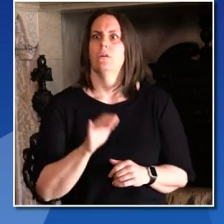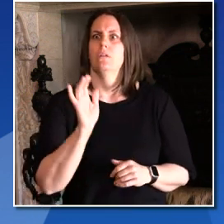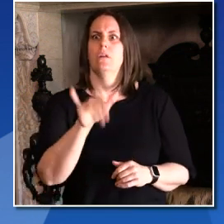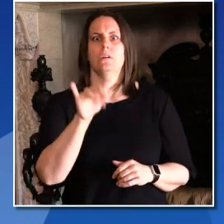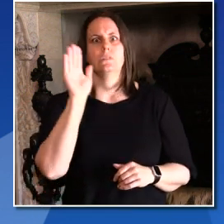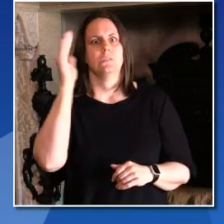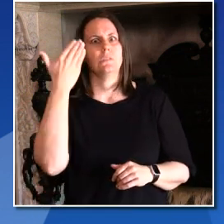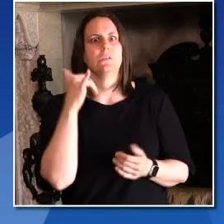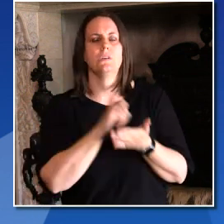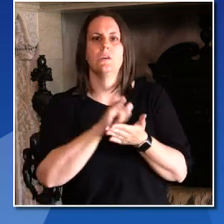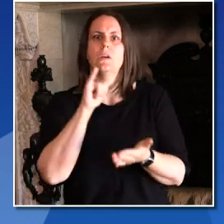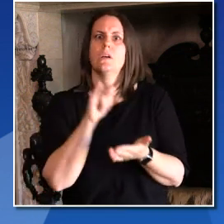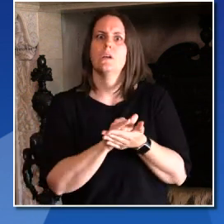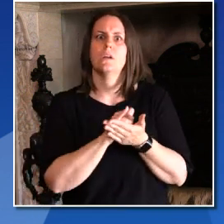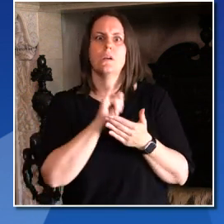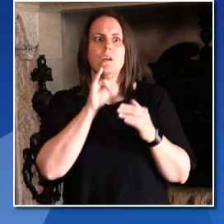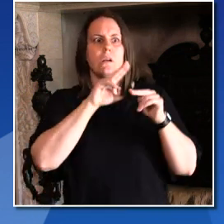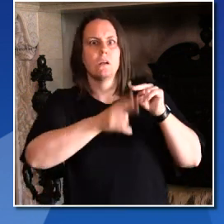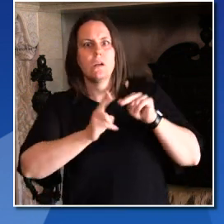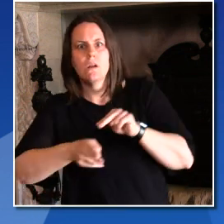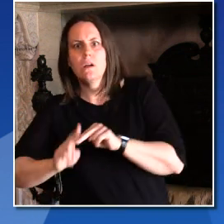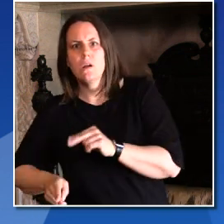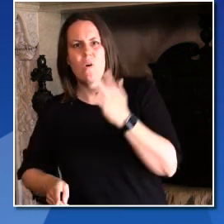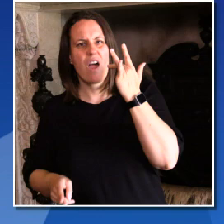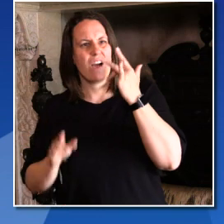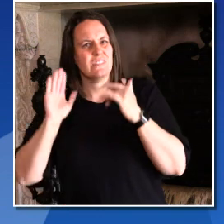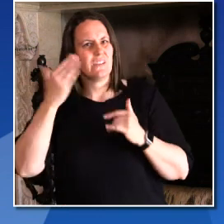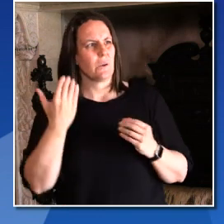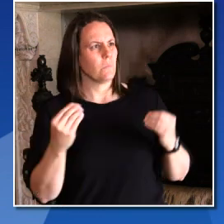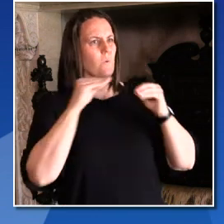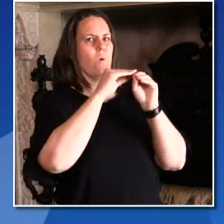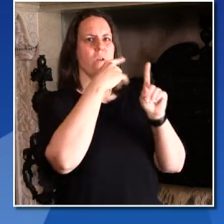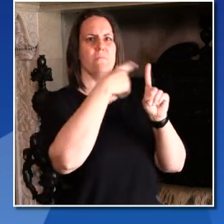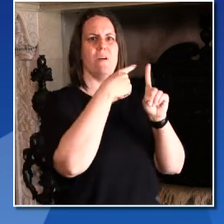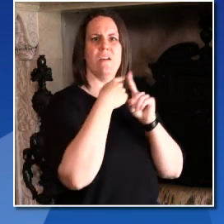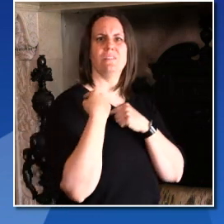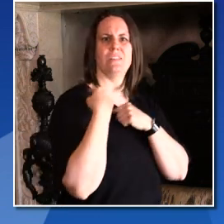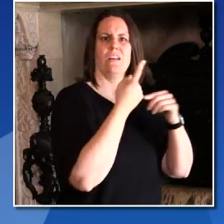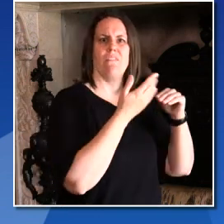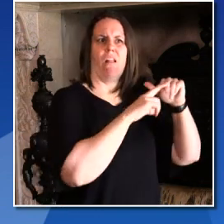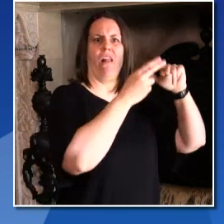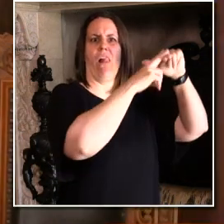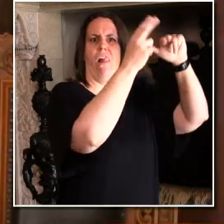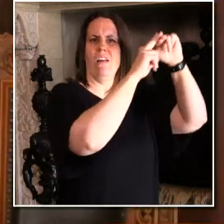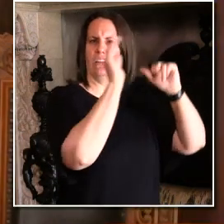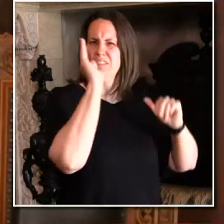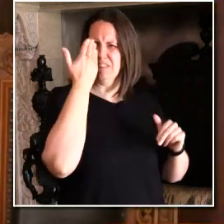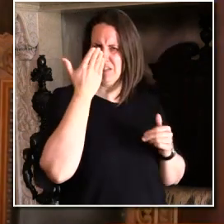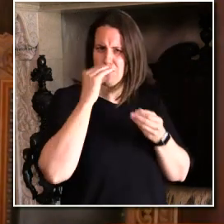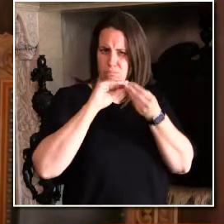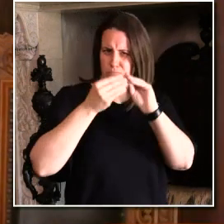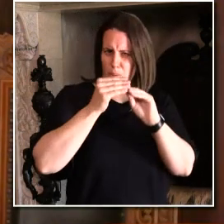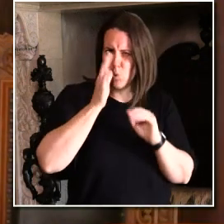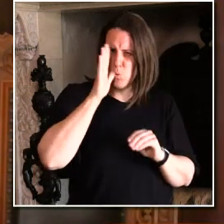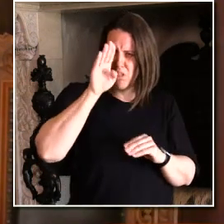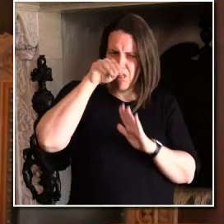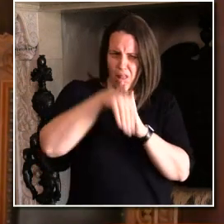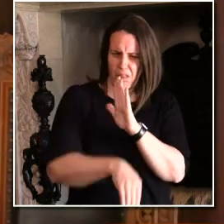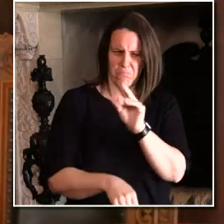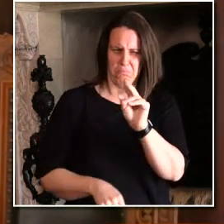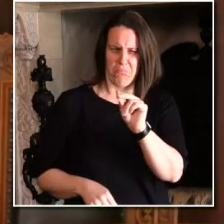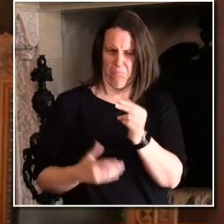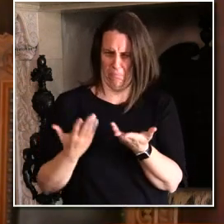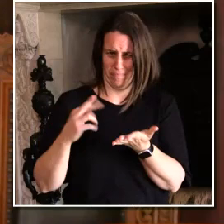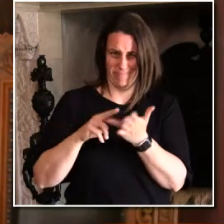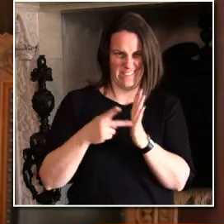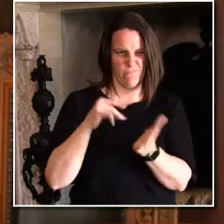case counts. And I know you've talked a little bit about percentages versus numbers before, so I'm going to ask you to do that again, please. Yeah, that's great. Thanks very much, Andrea.